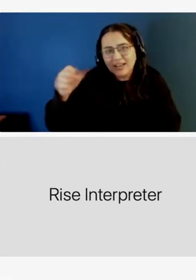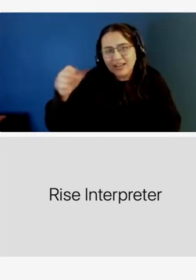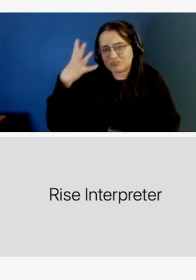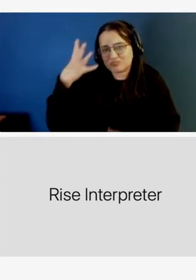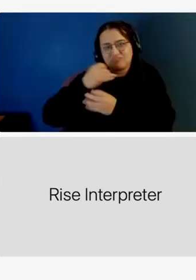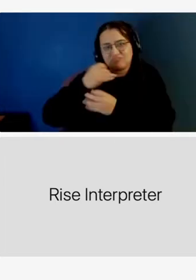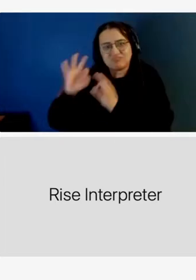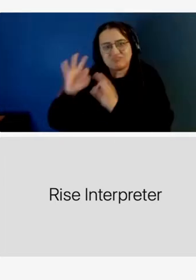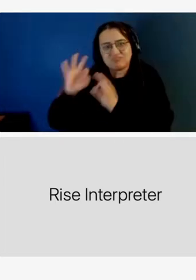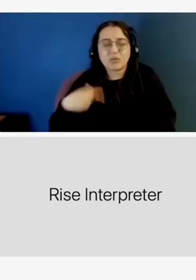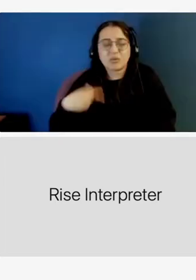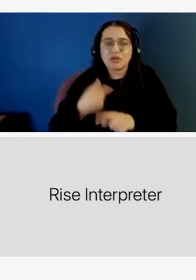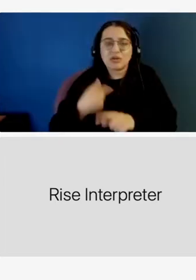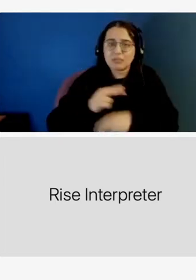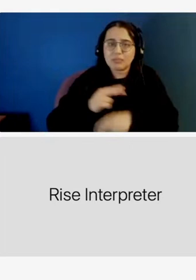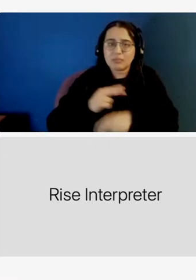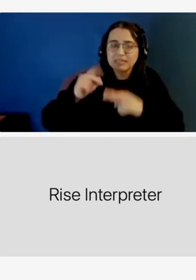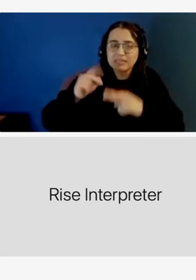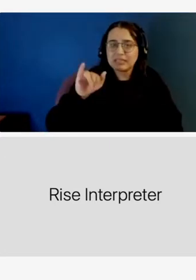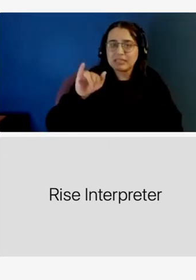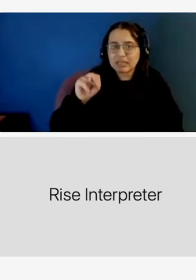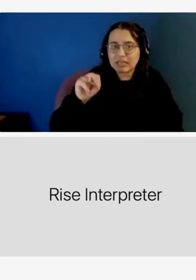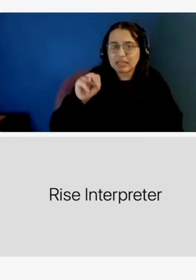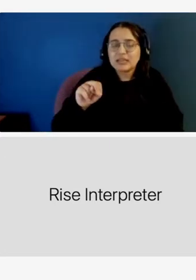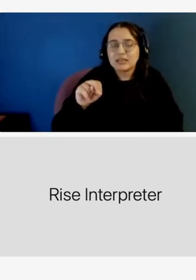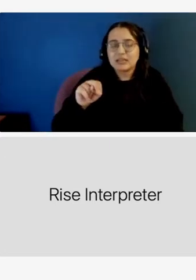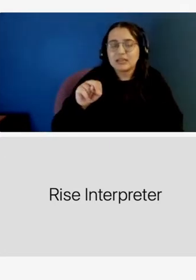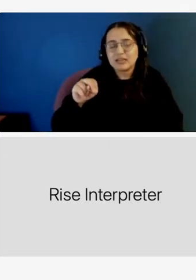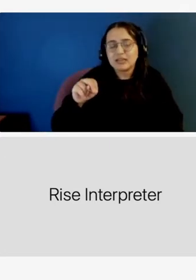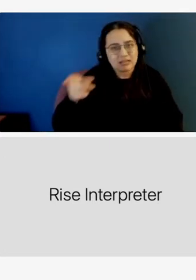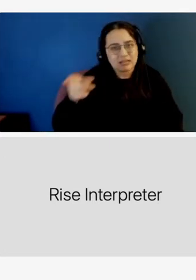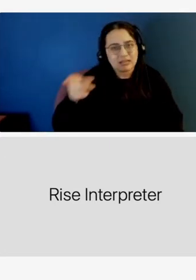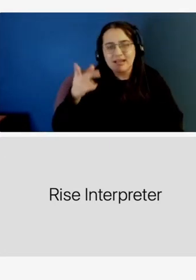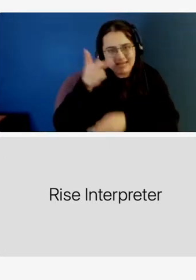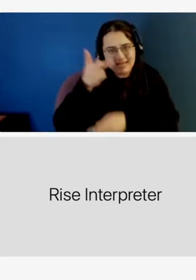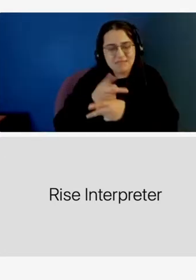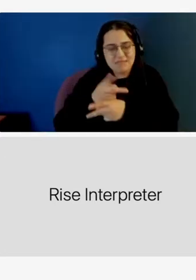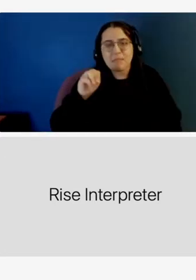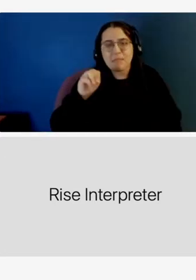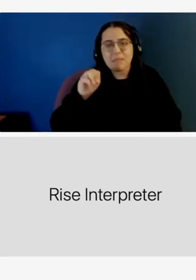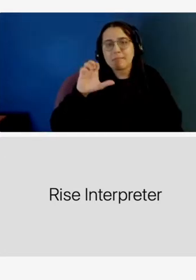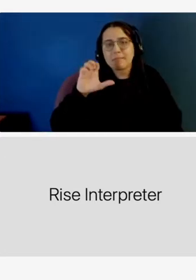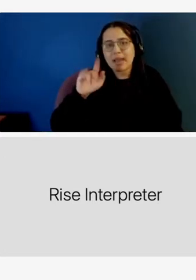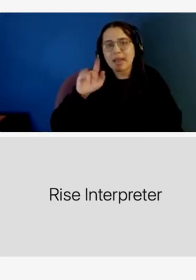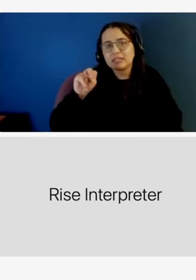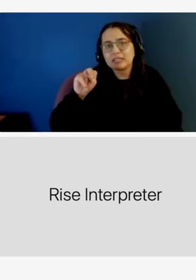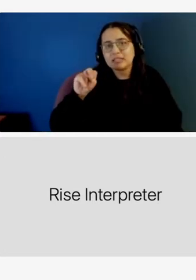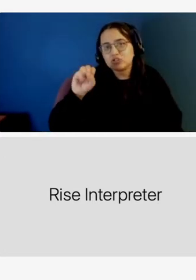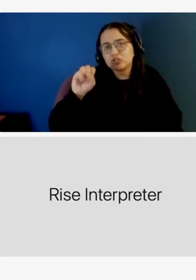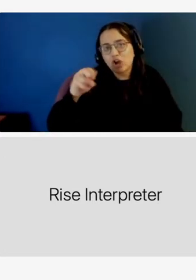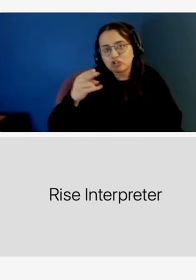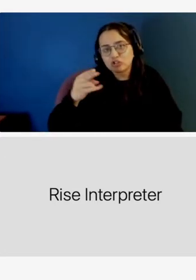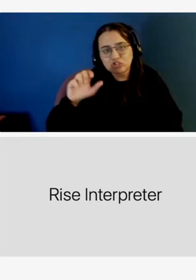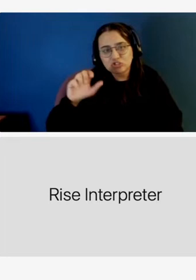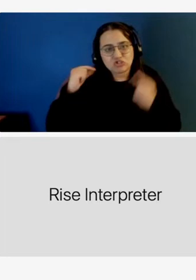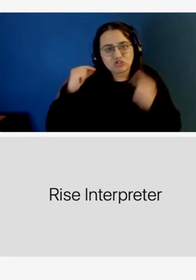they got to keep McIntosh Gym. We put in an MPR building, they're getting to keep the other